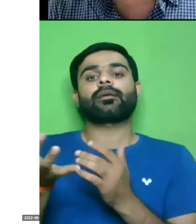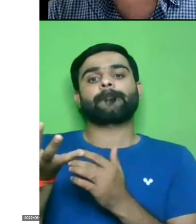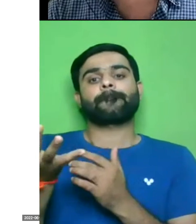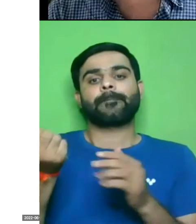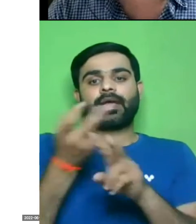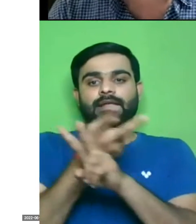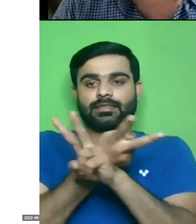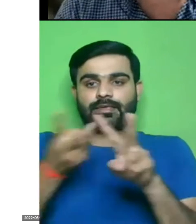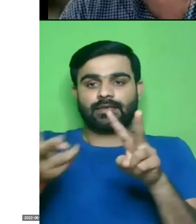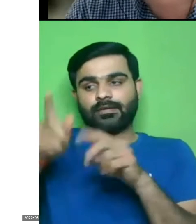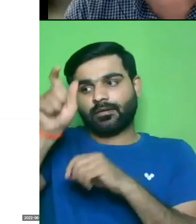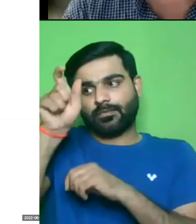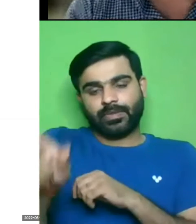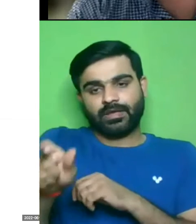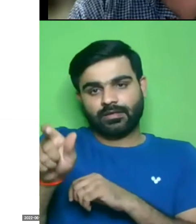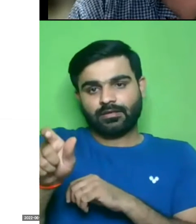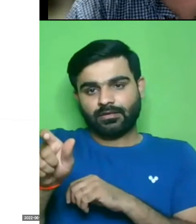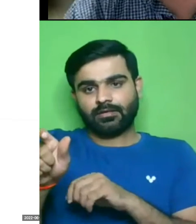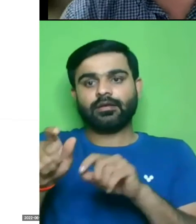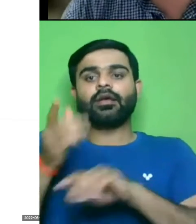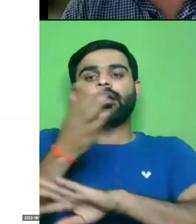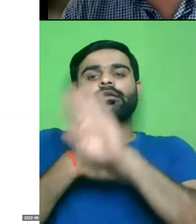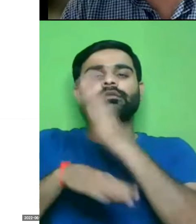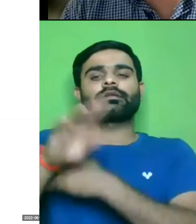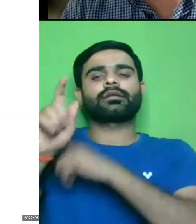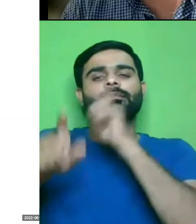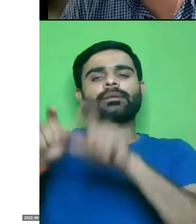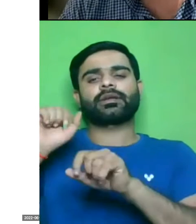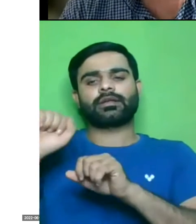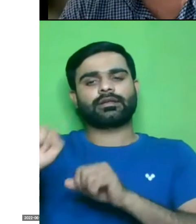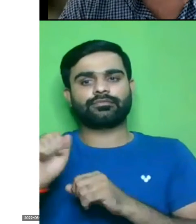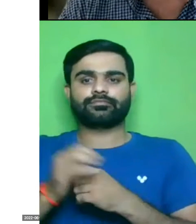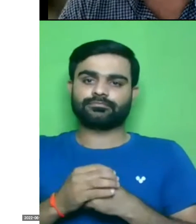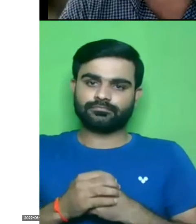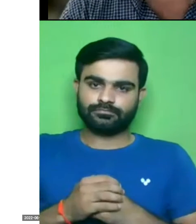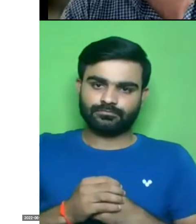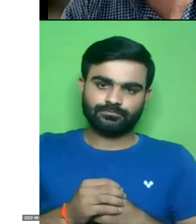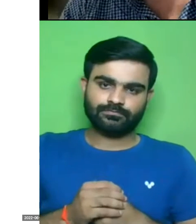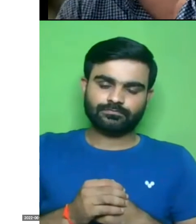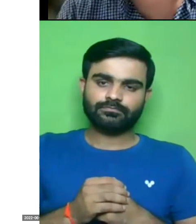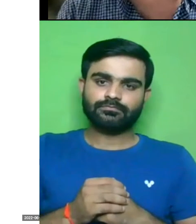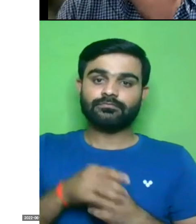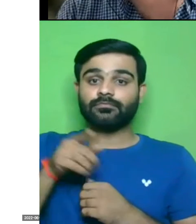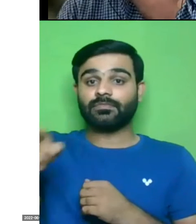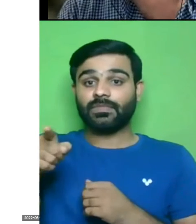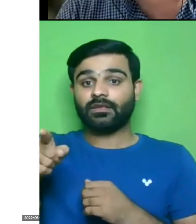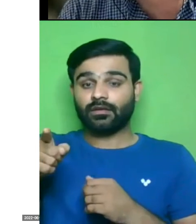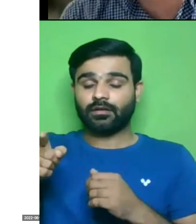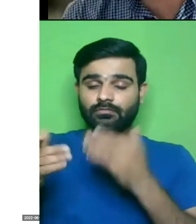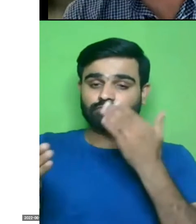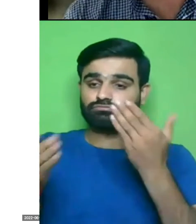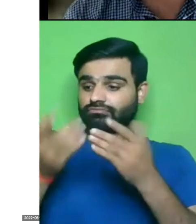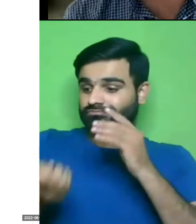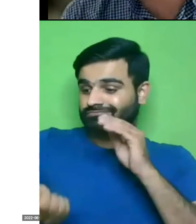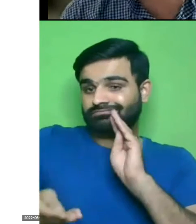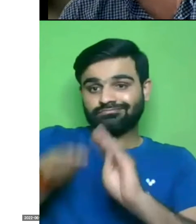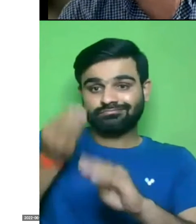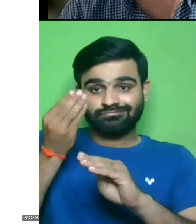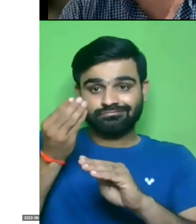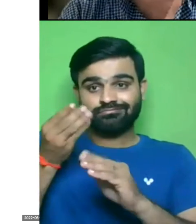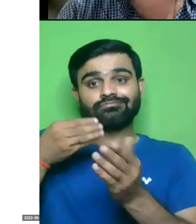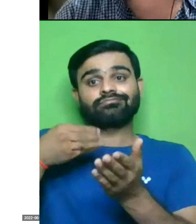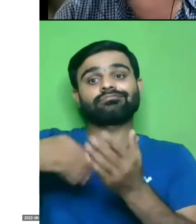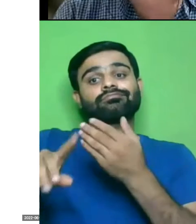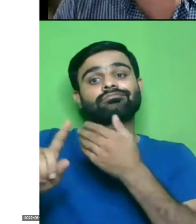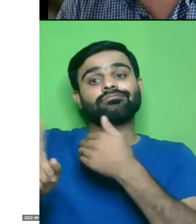of person, by type of disability. So a big chunk of those extra costs are in support,